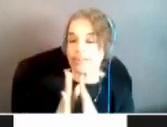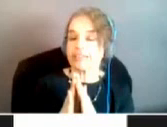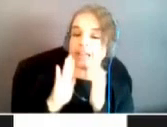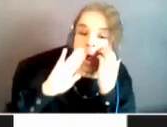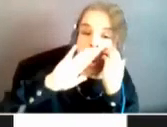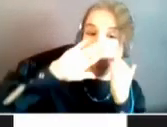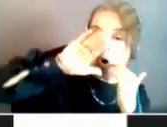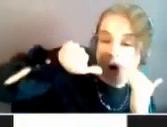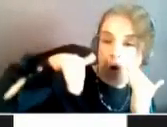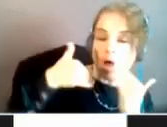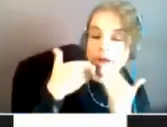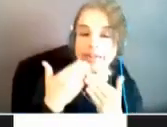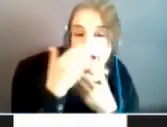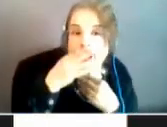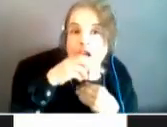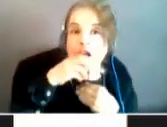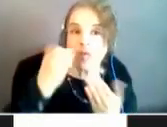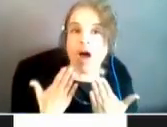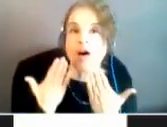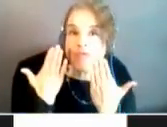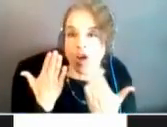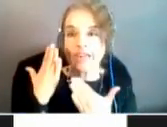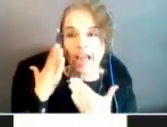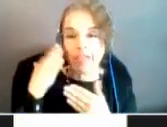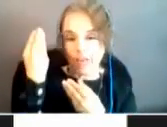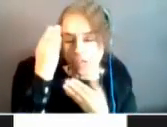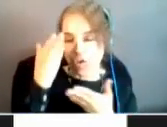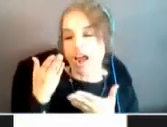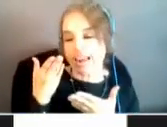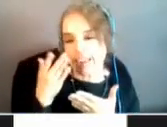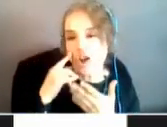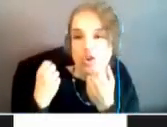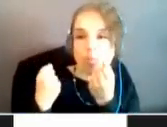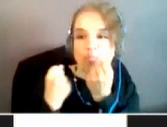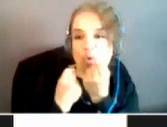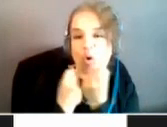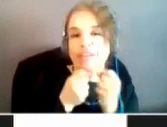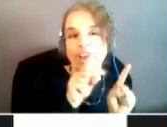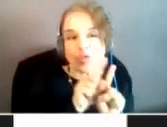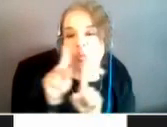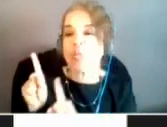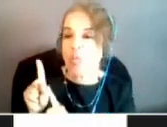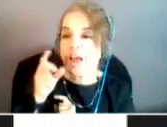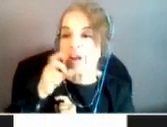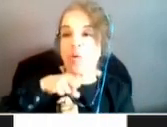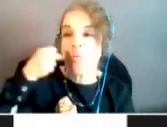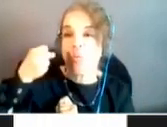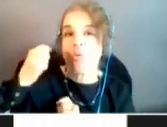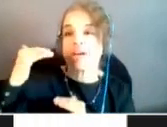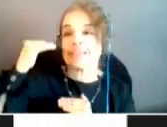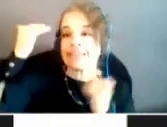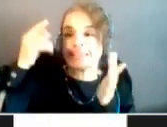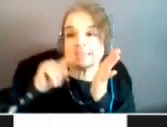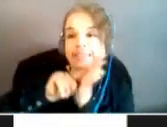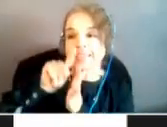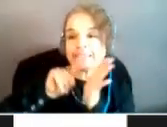OOA, Office on Aging, offers, you know, information on local support groups as well for older adults that are diagnosed